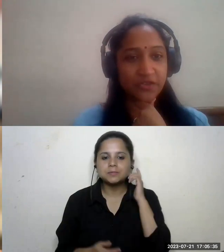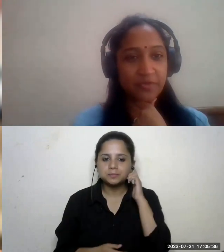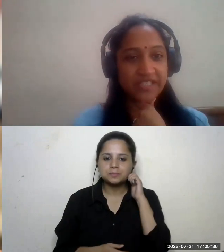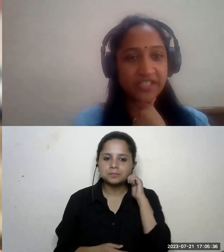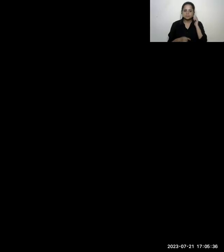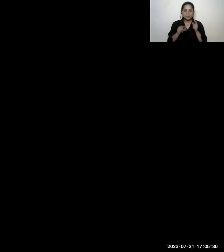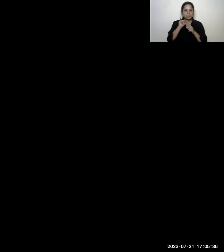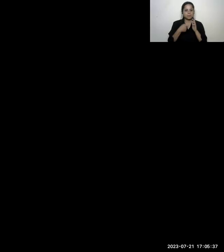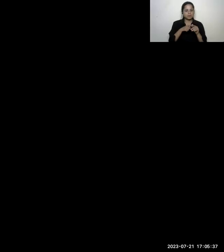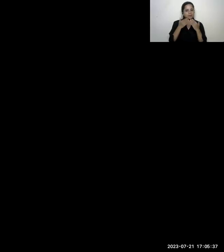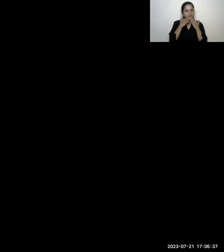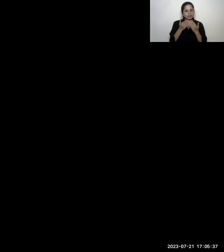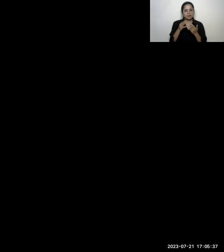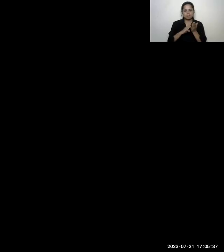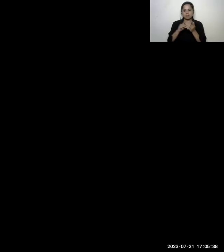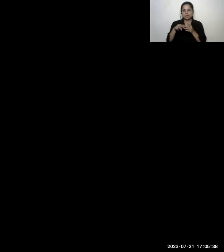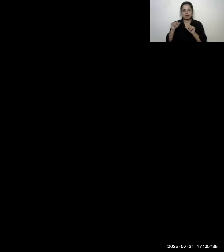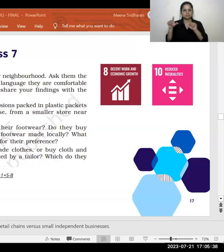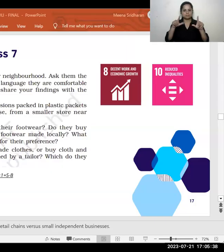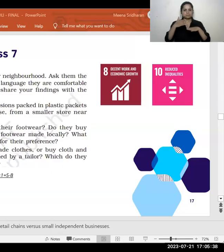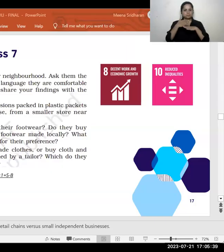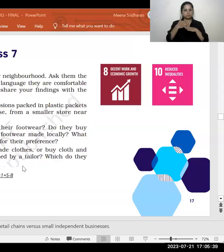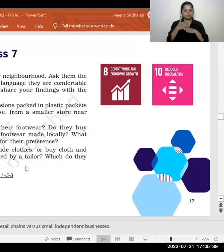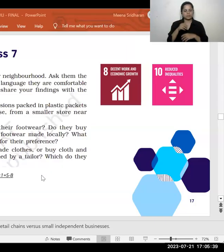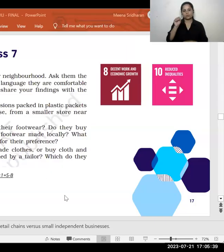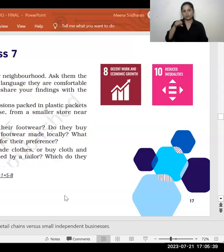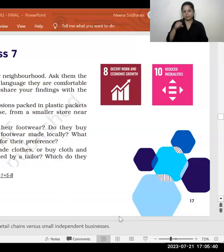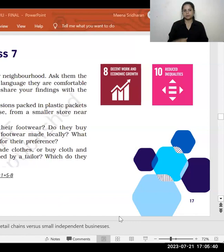meena could you please start sharing the screen yes